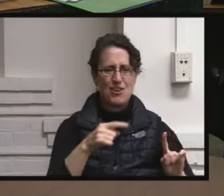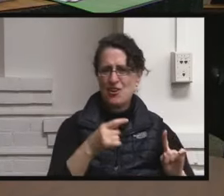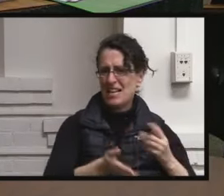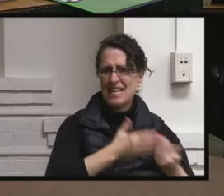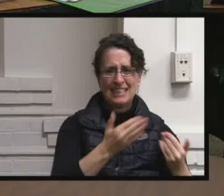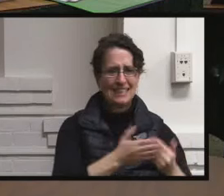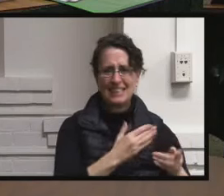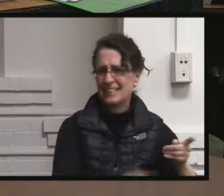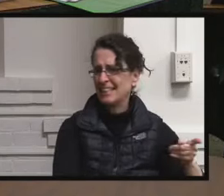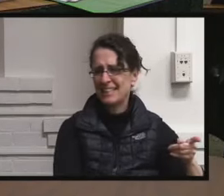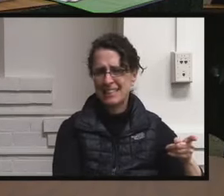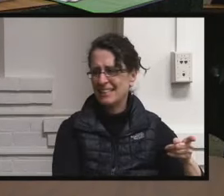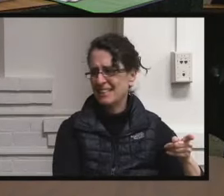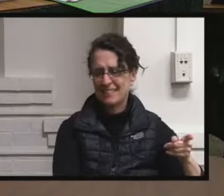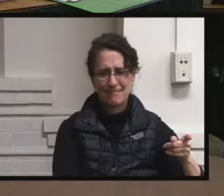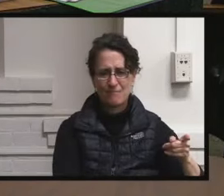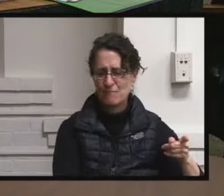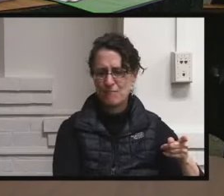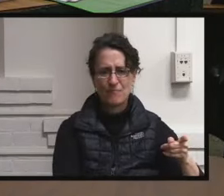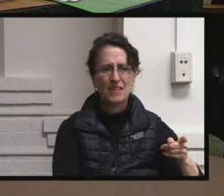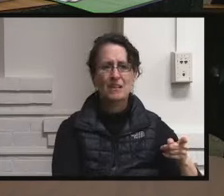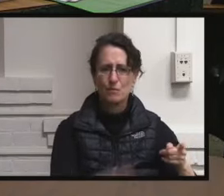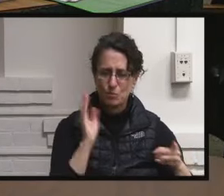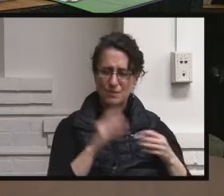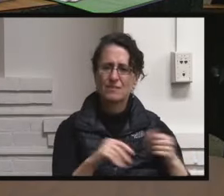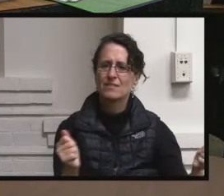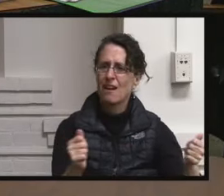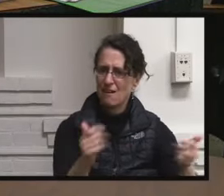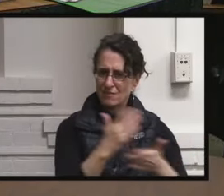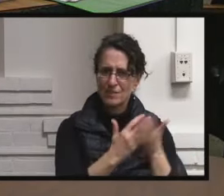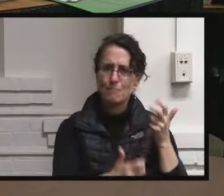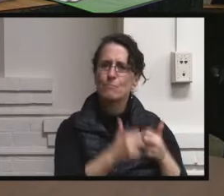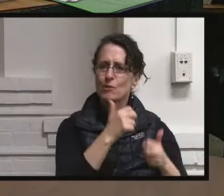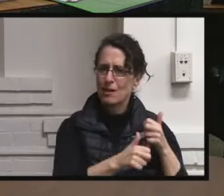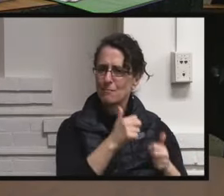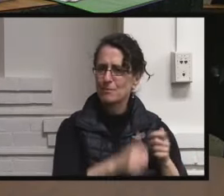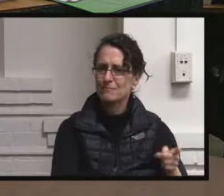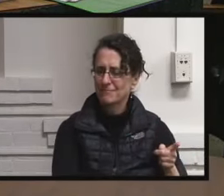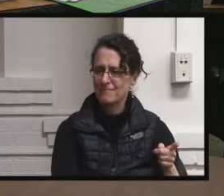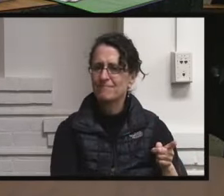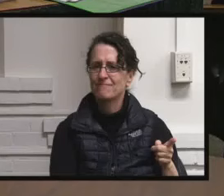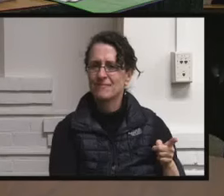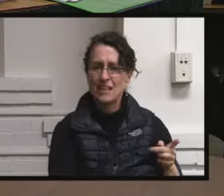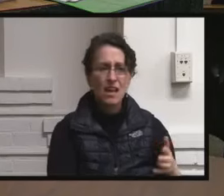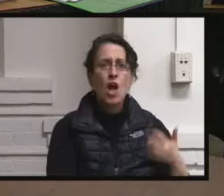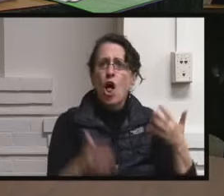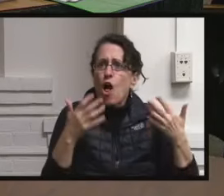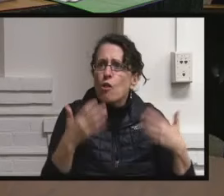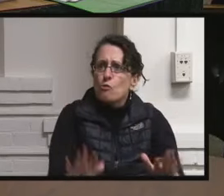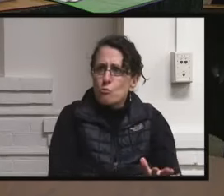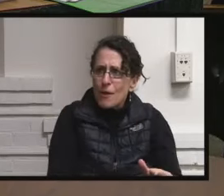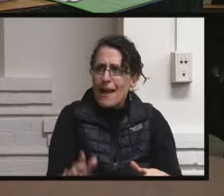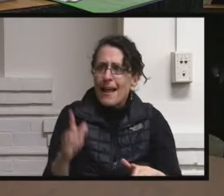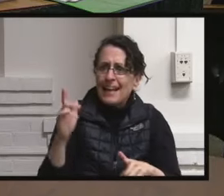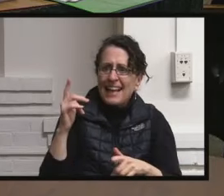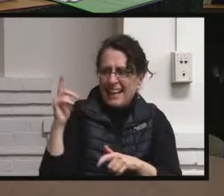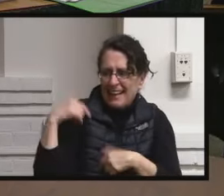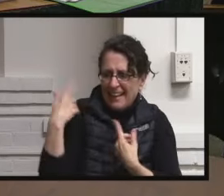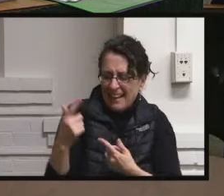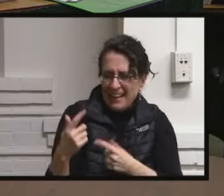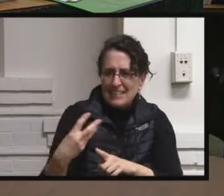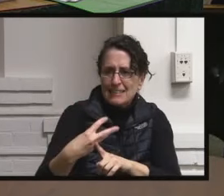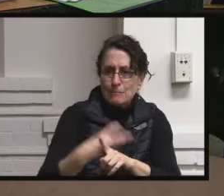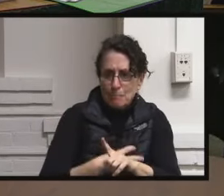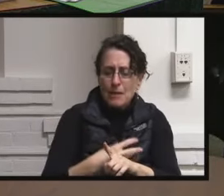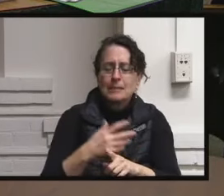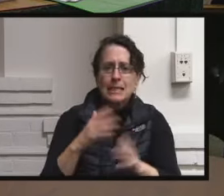that the changes we've already participated in as a community in the implementation of